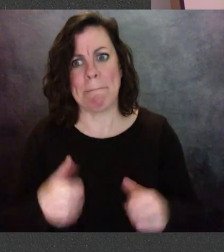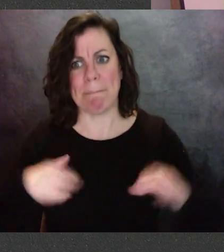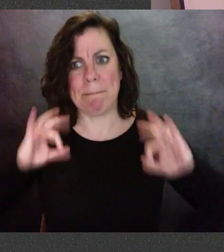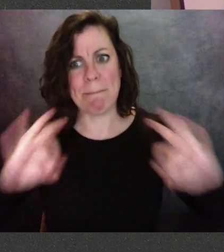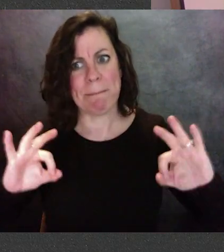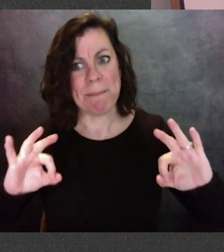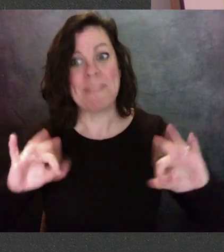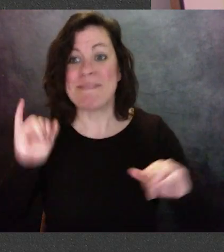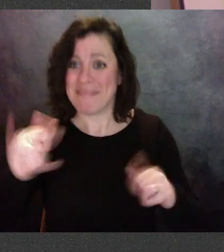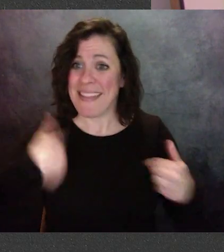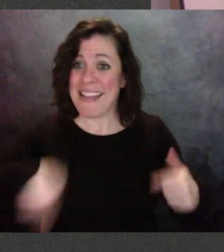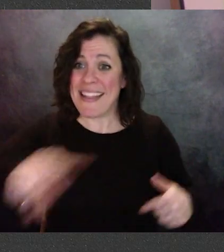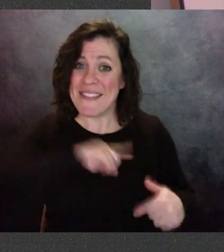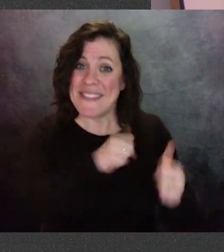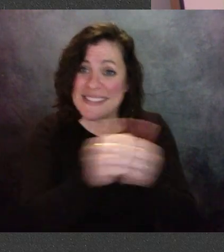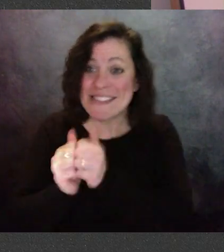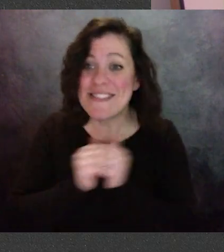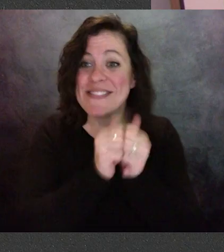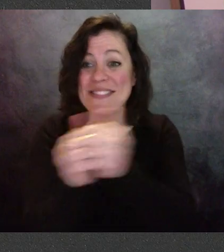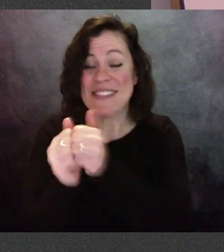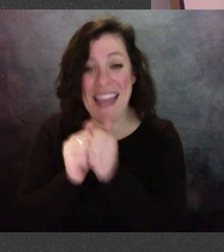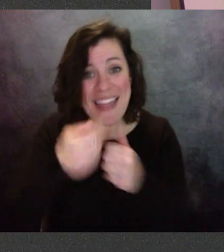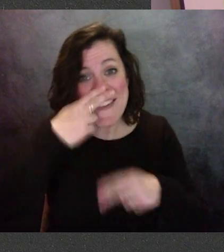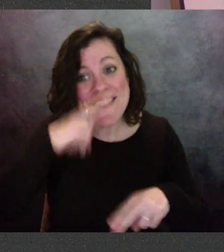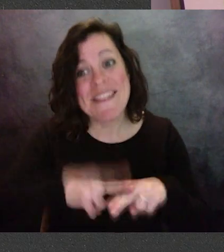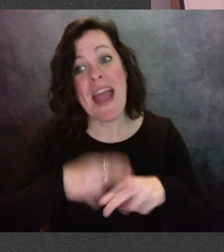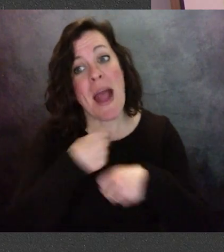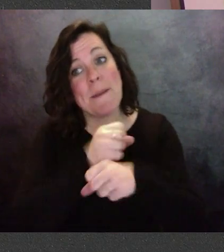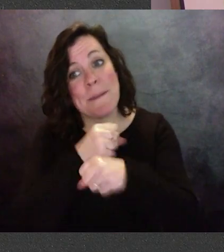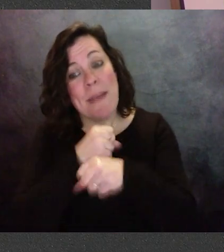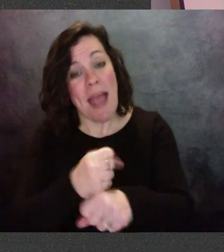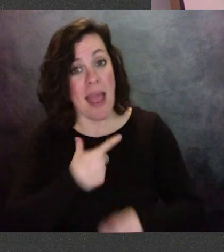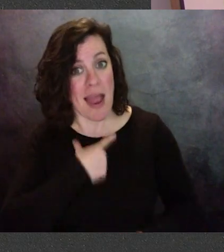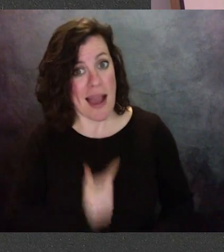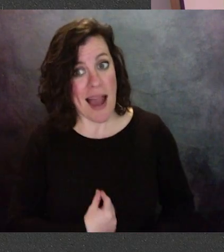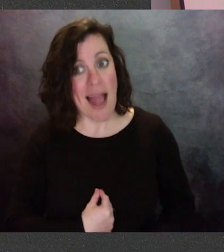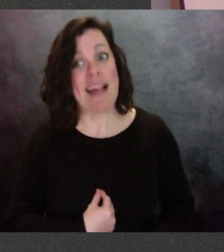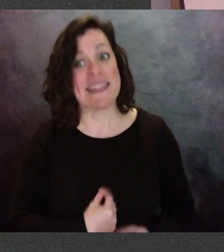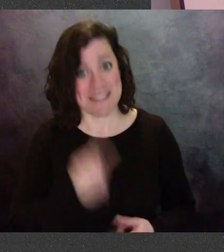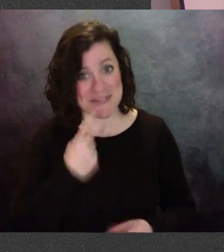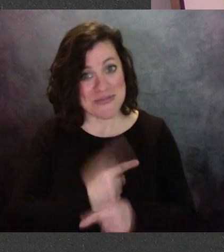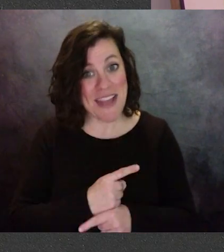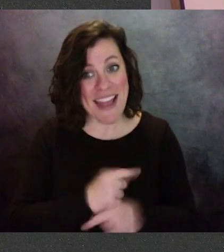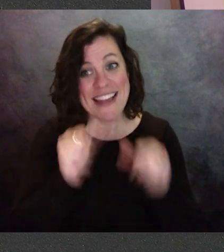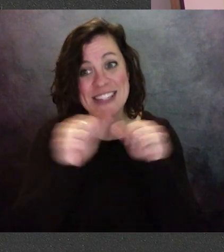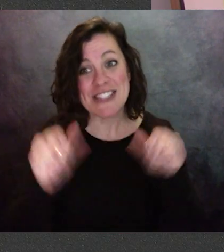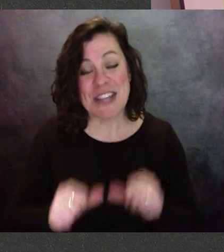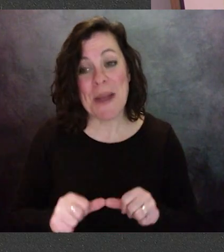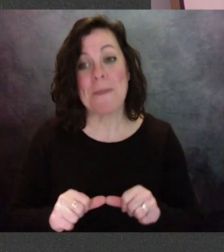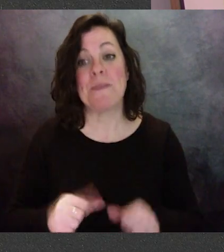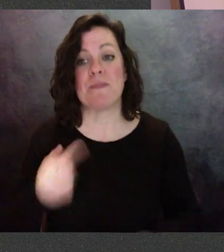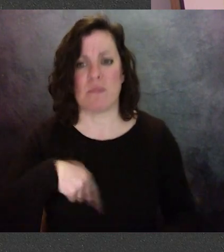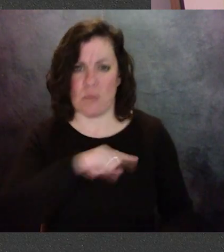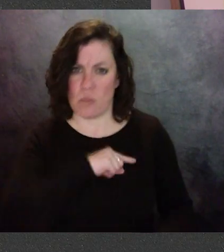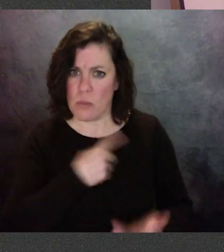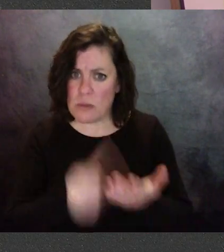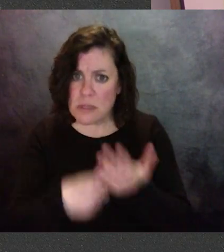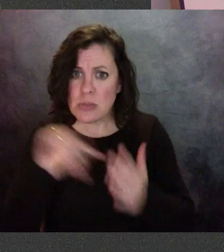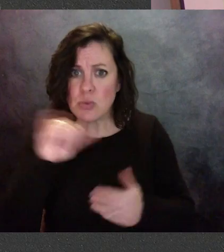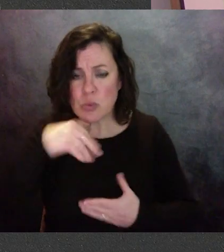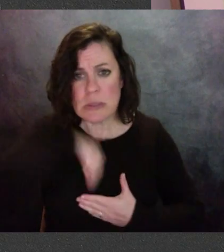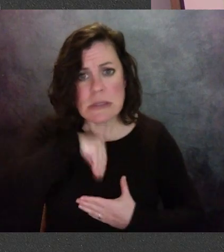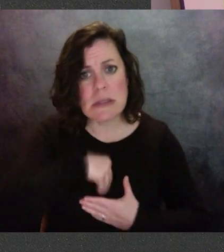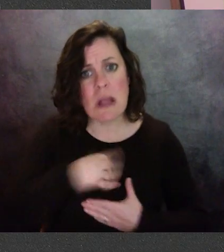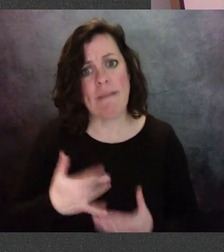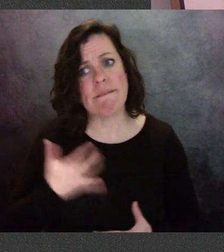together. And we made some really neat shaped necklaces, didn't we? And then we talked about feelings inside, right? And how